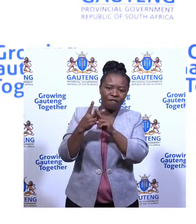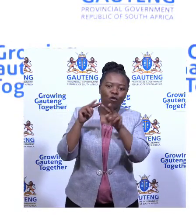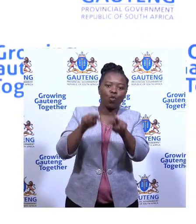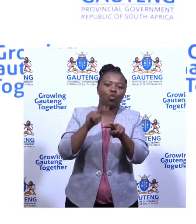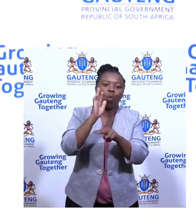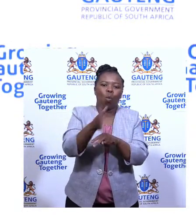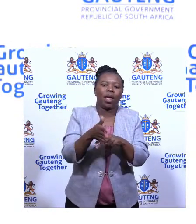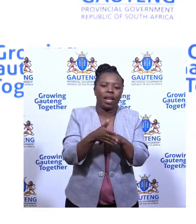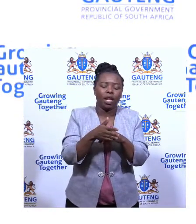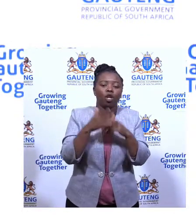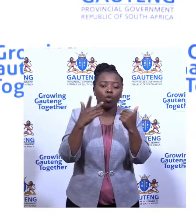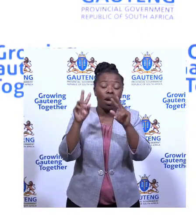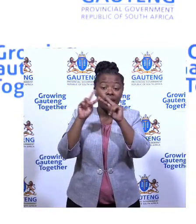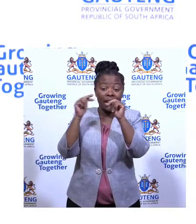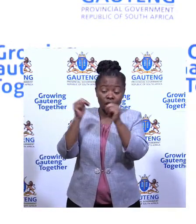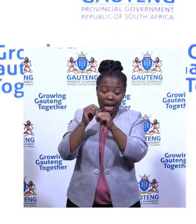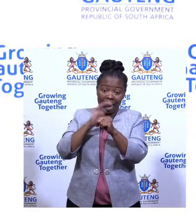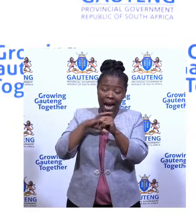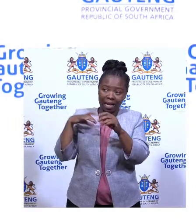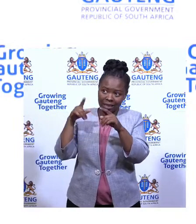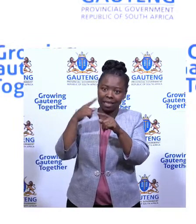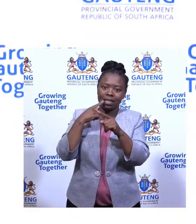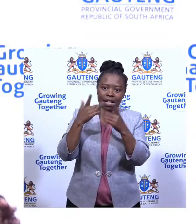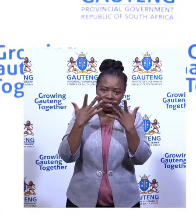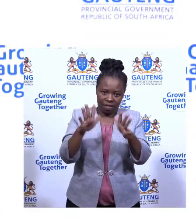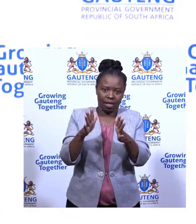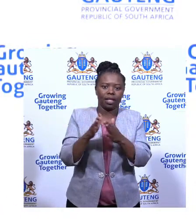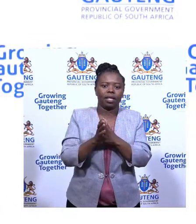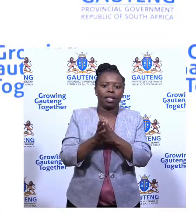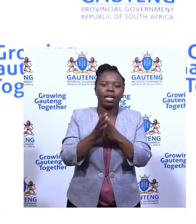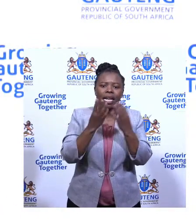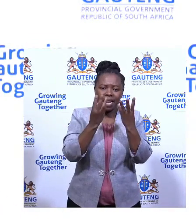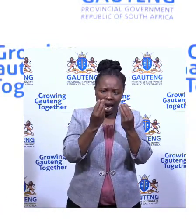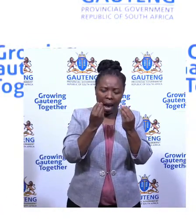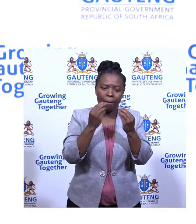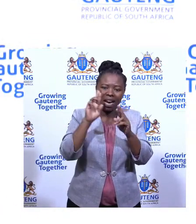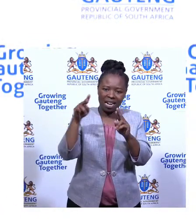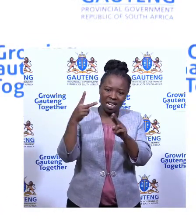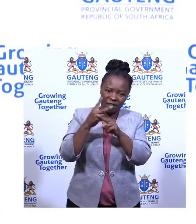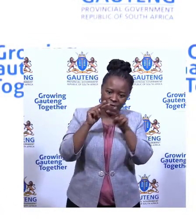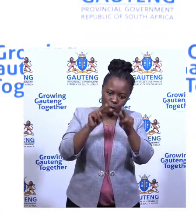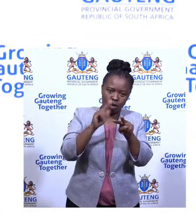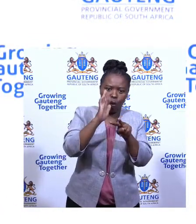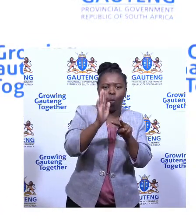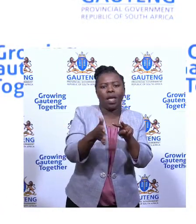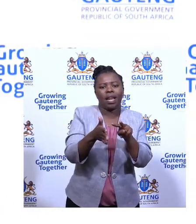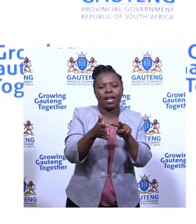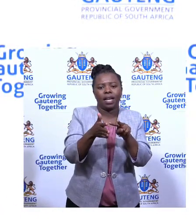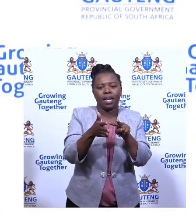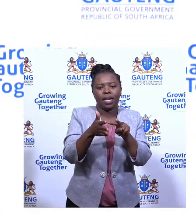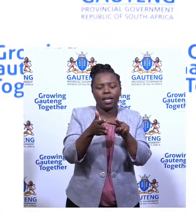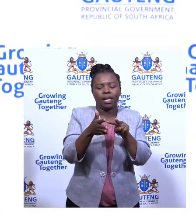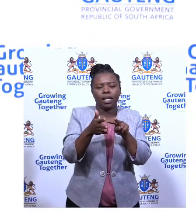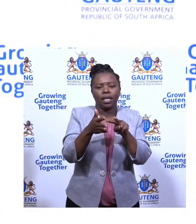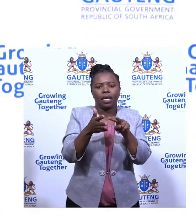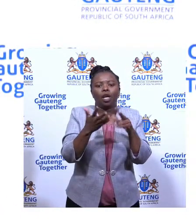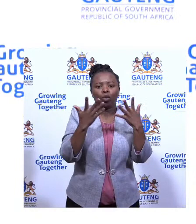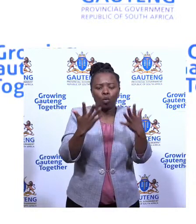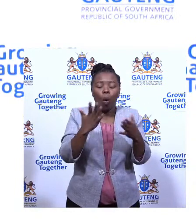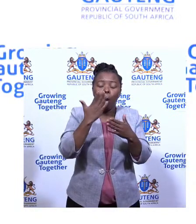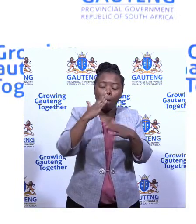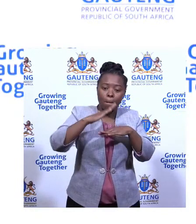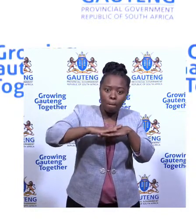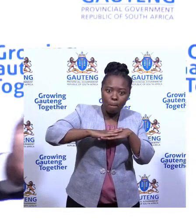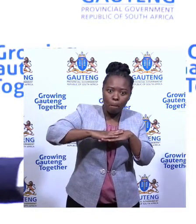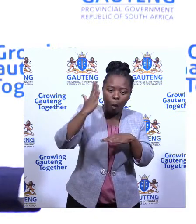executive council said yesterday. The number will be reviewed, and then more work will